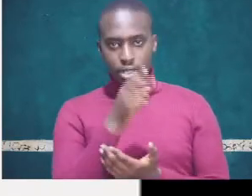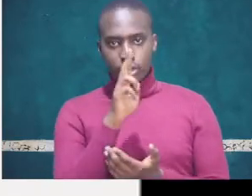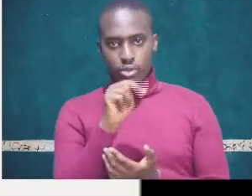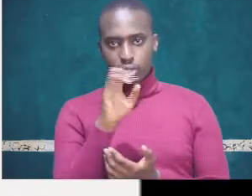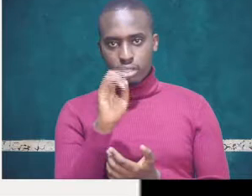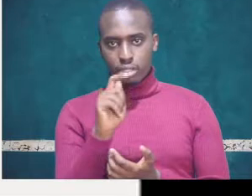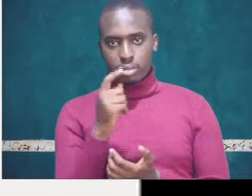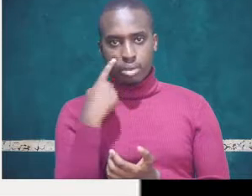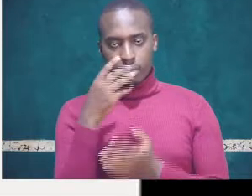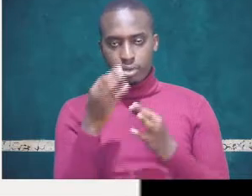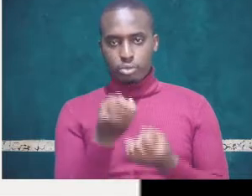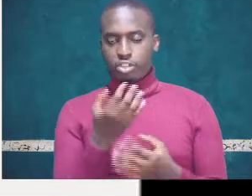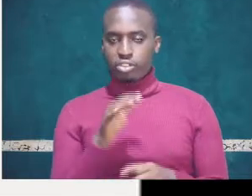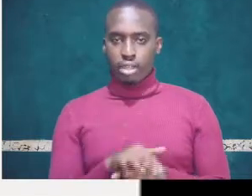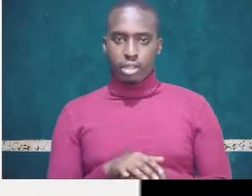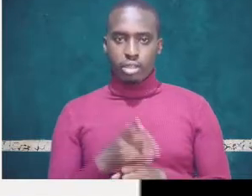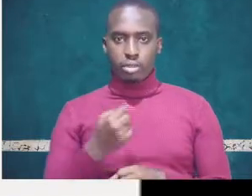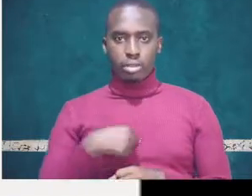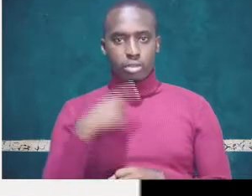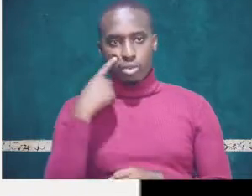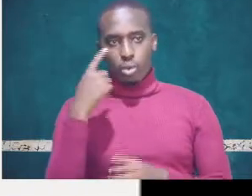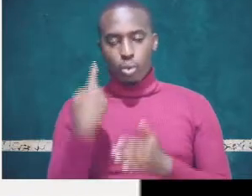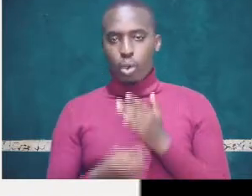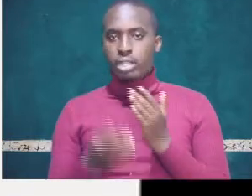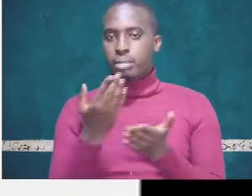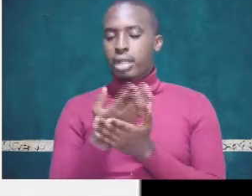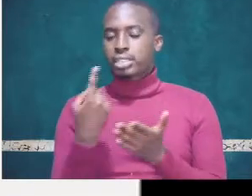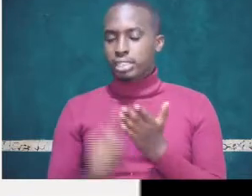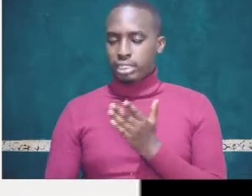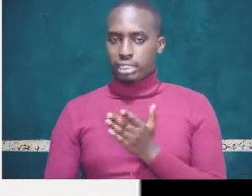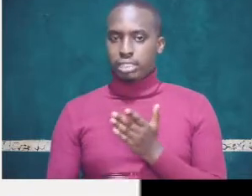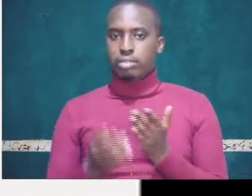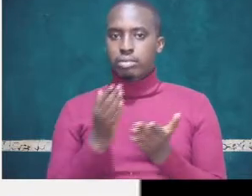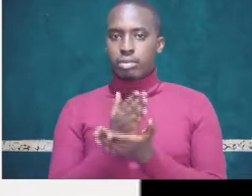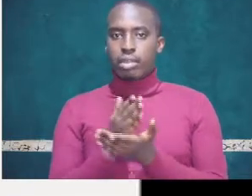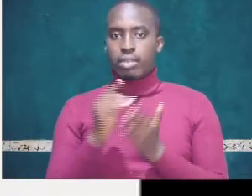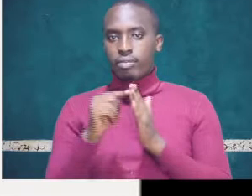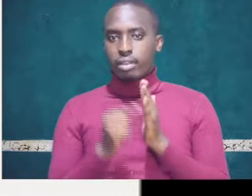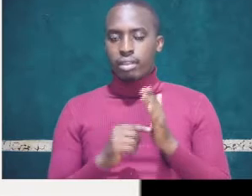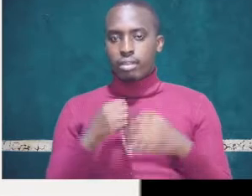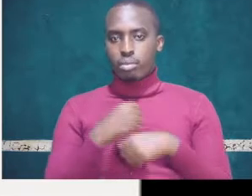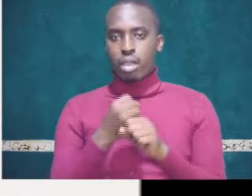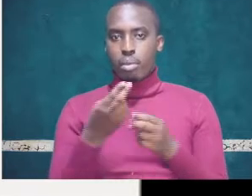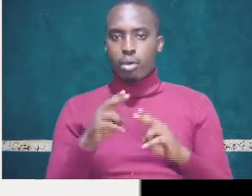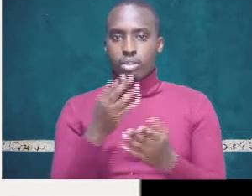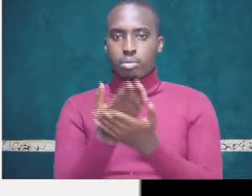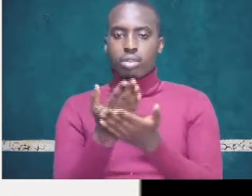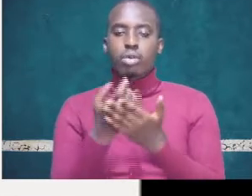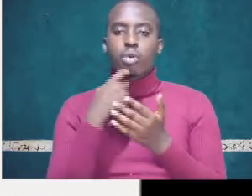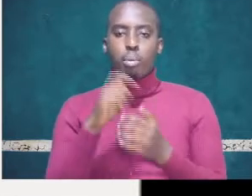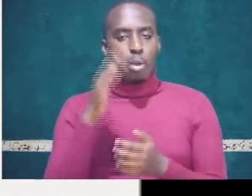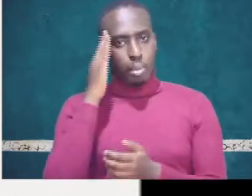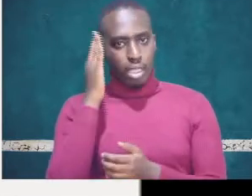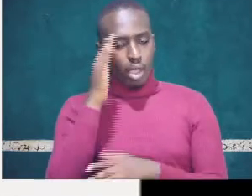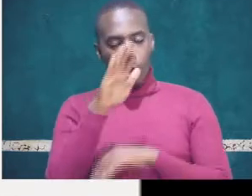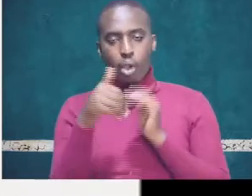saw many things. We saw what demand is, factors that influence demand. So you should be able to memorize